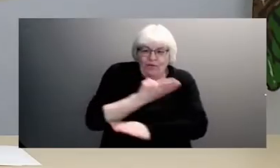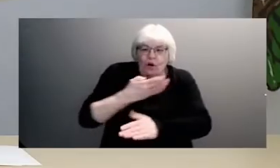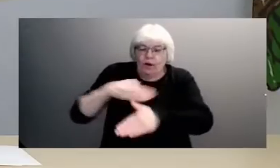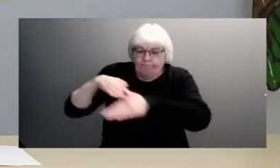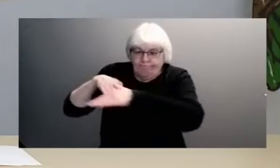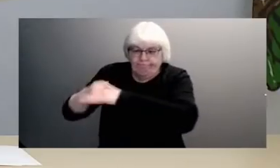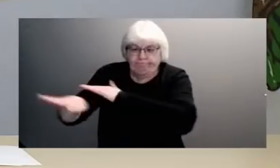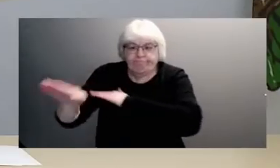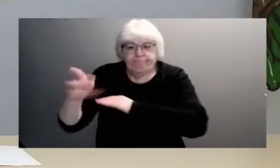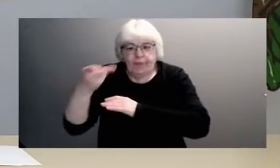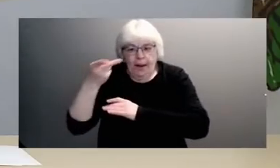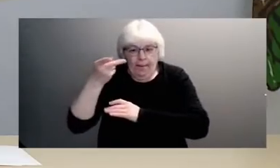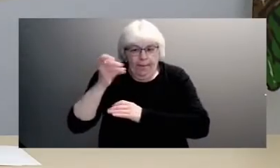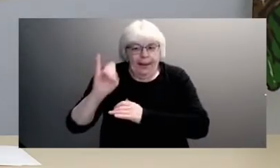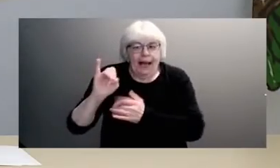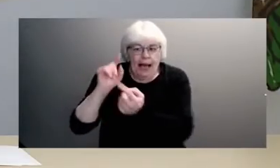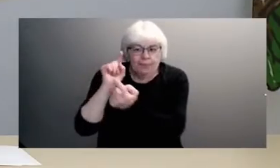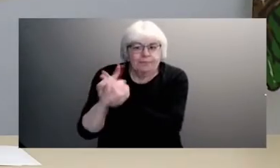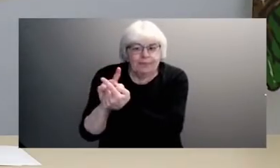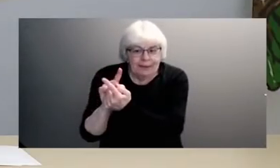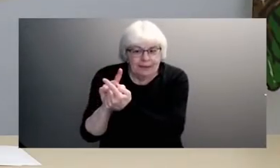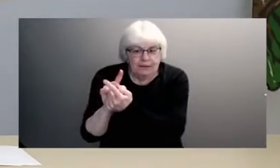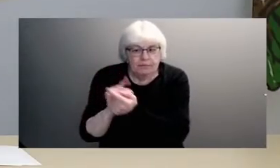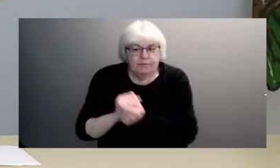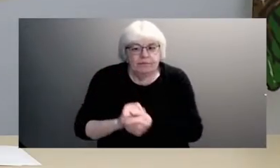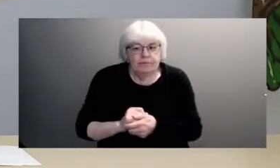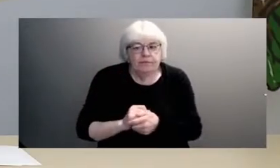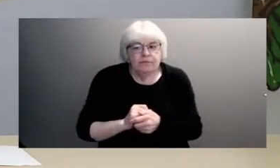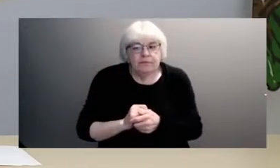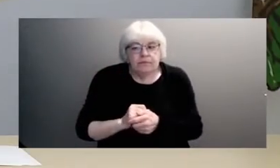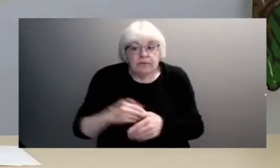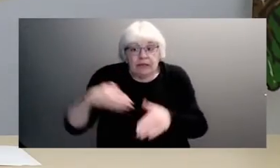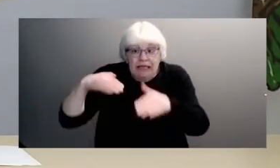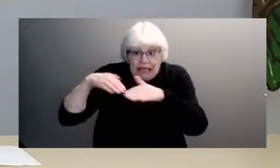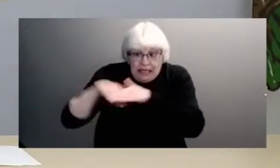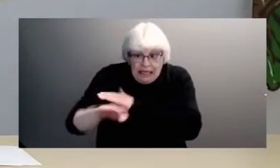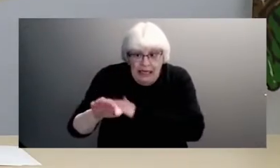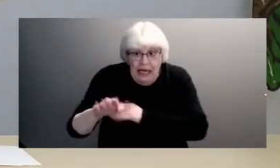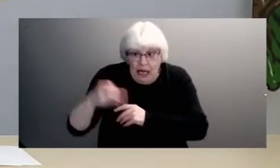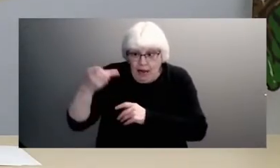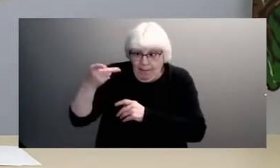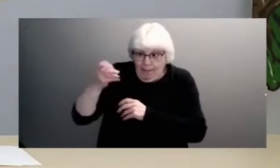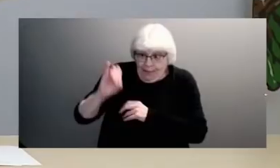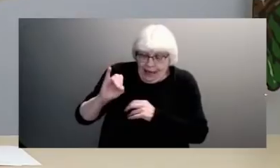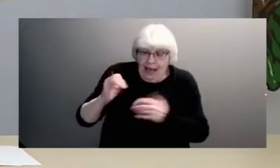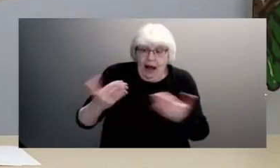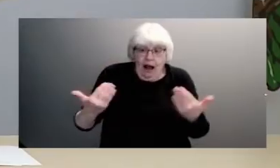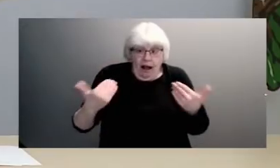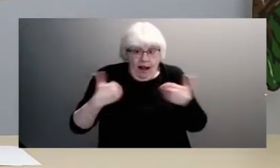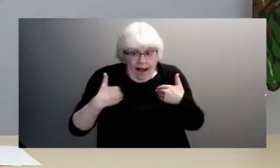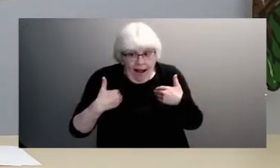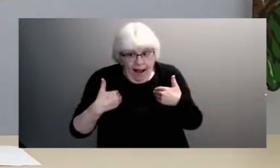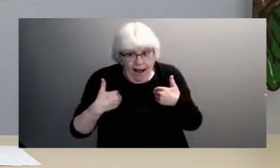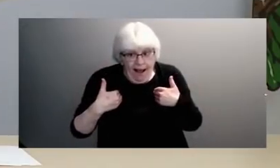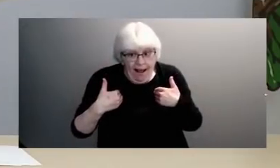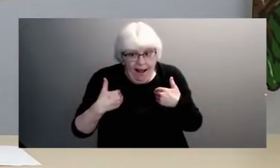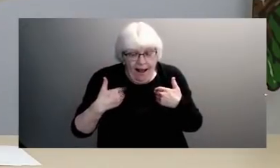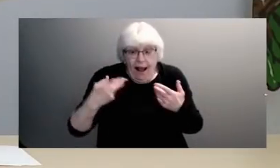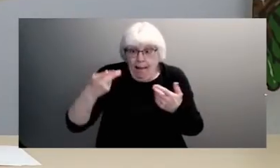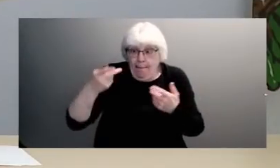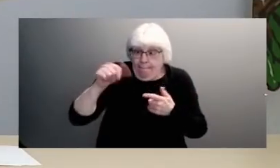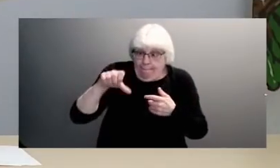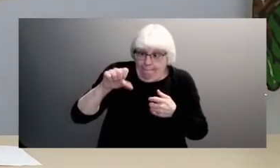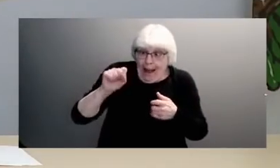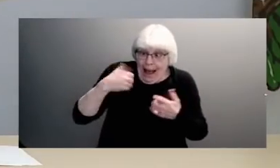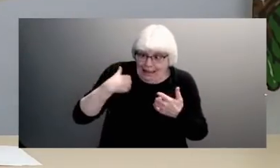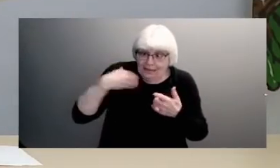Individuals traveling to PEI with a PEI pass are strongly recommended to take a test on day 4 and are now asked to follow